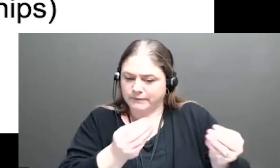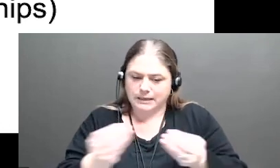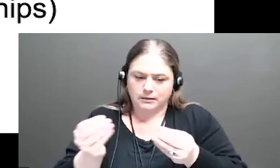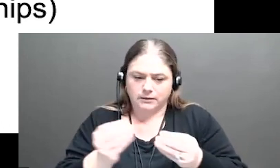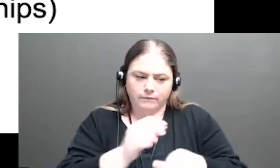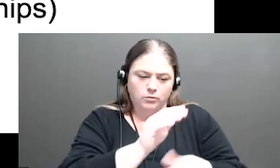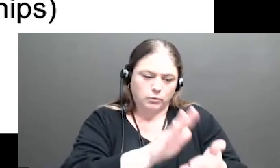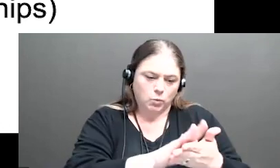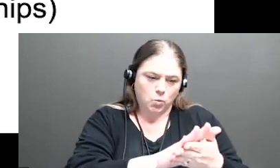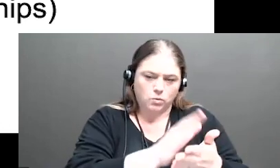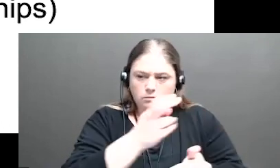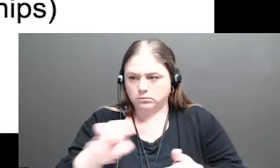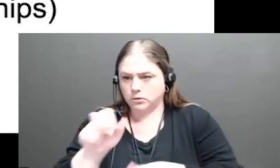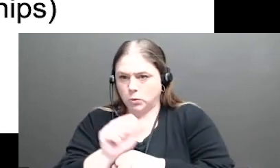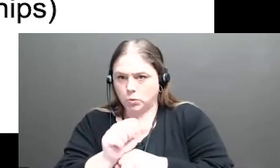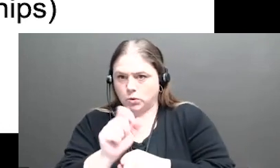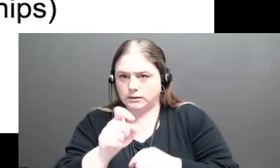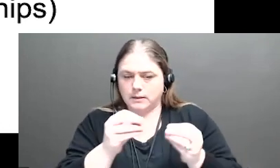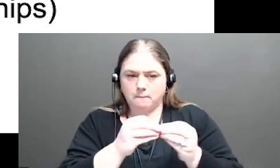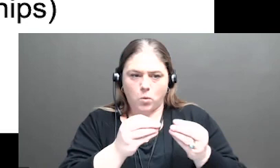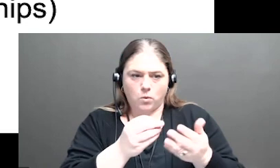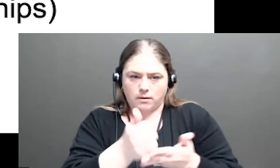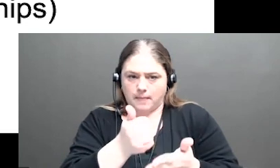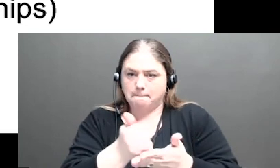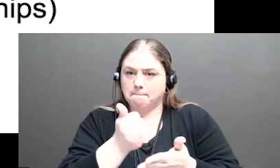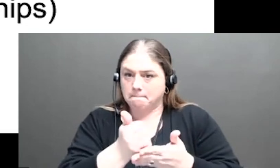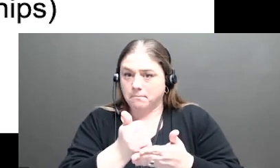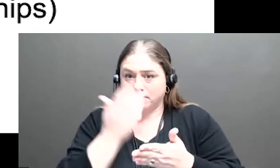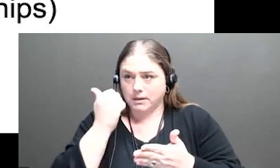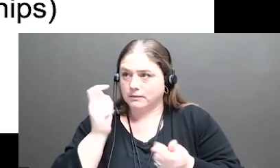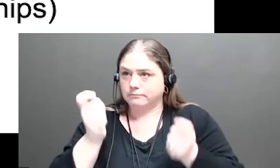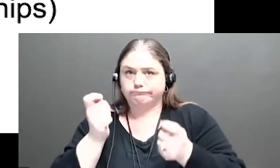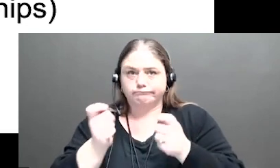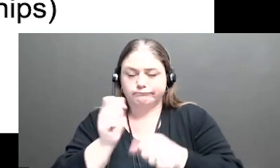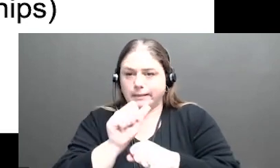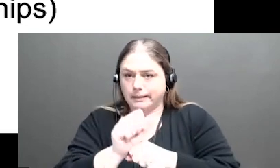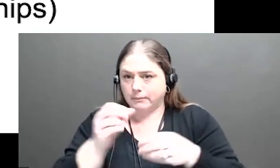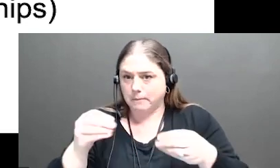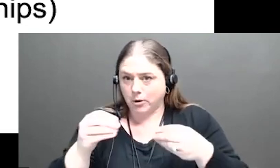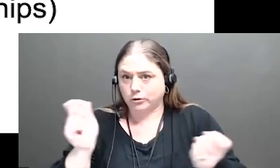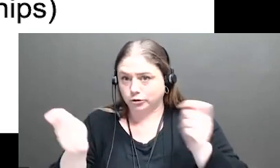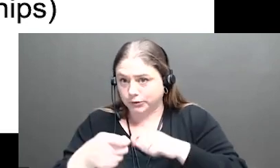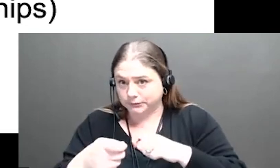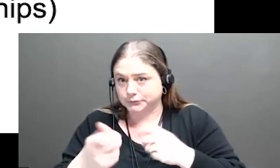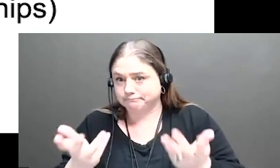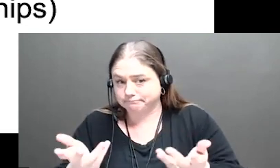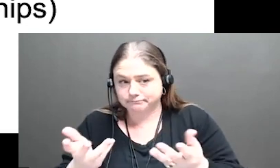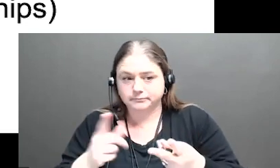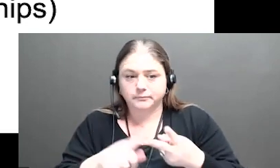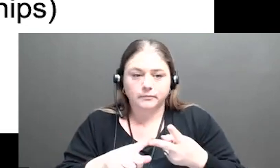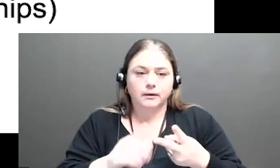especially within the context of a changing labor market. Secondly, the development of a Canada-wide team of